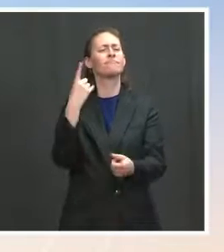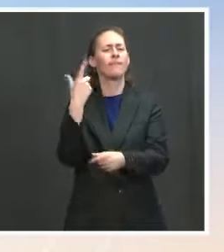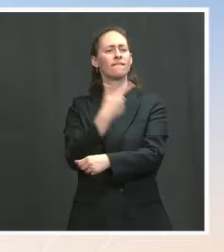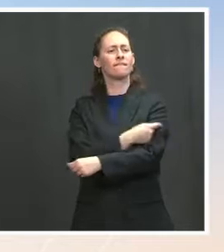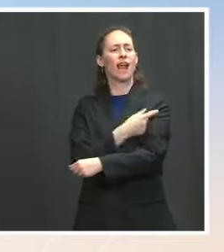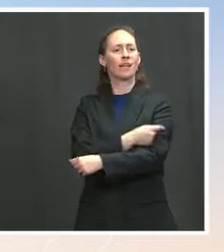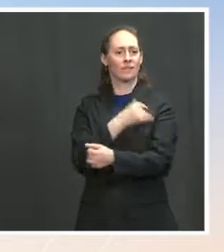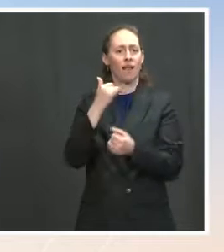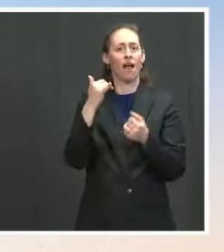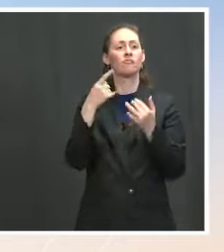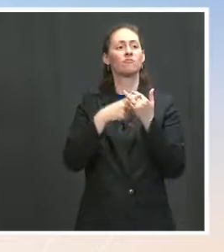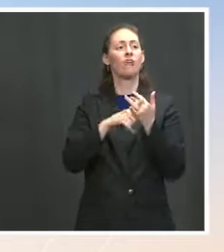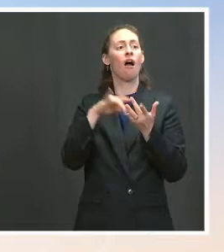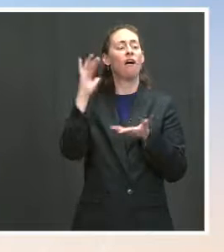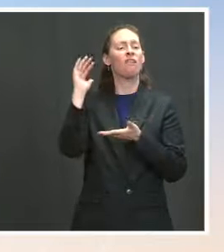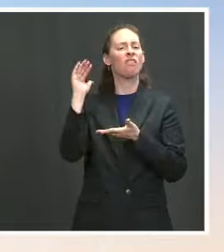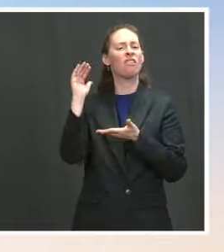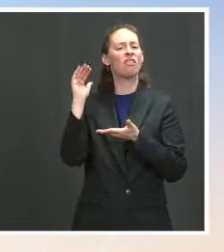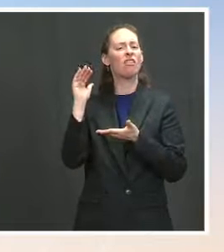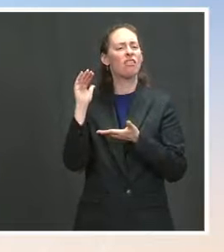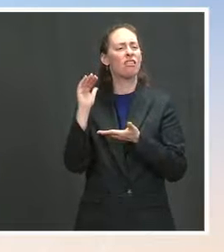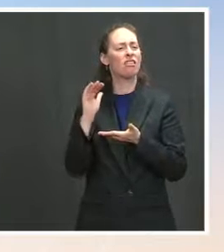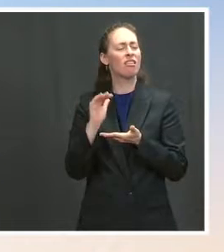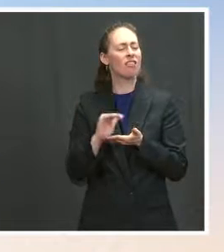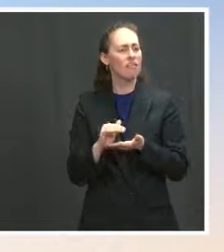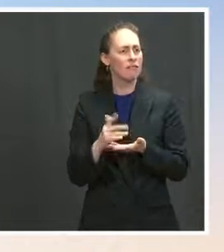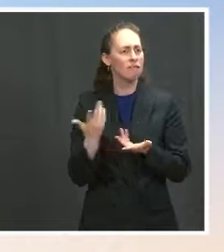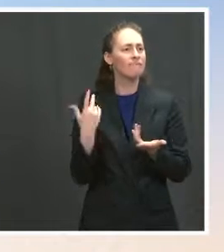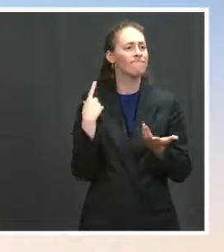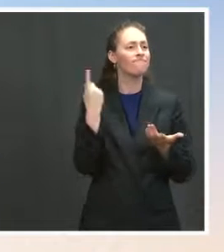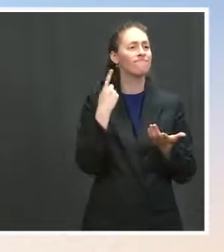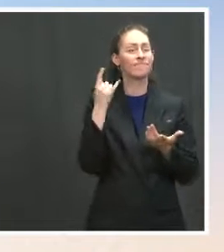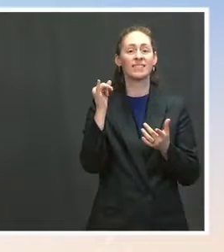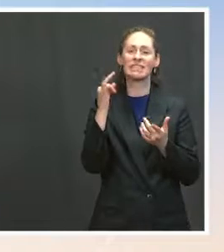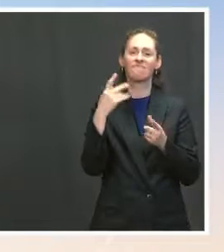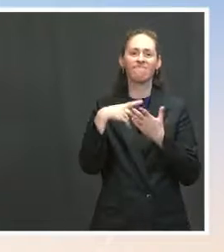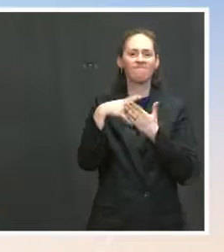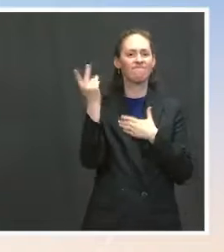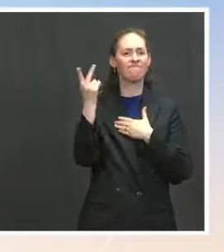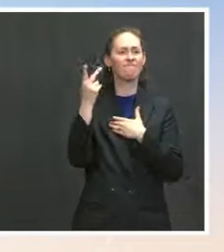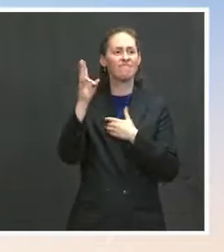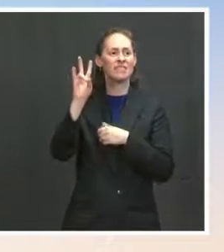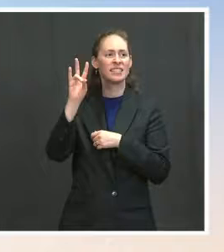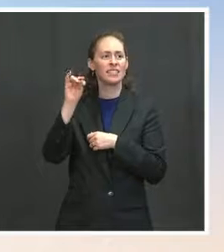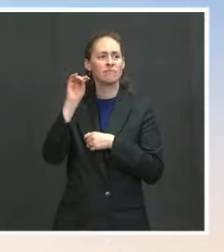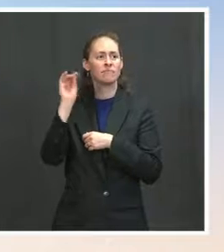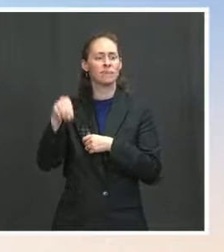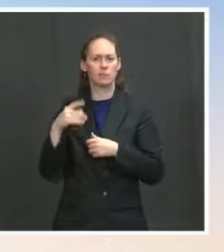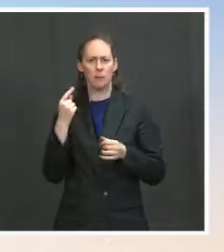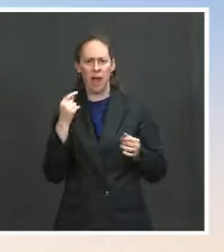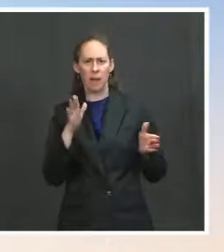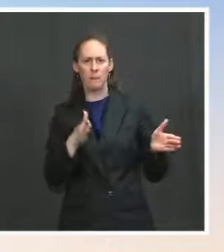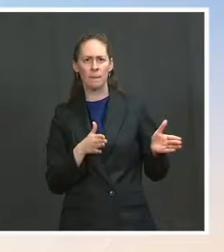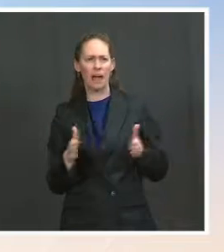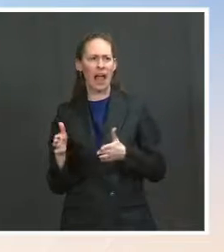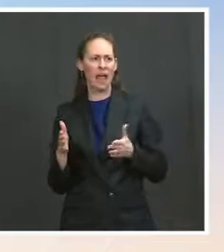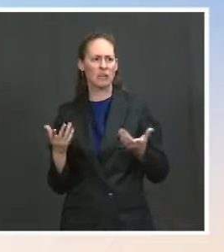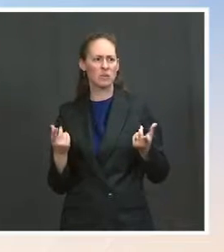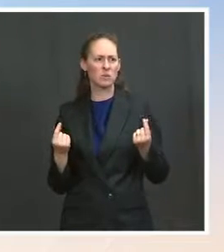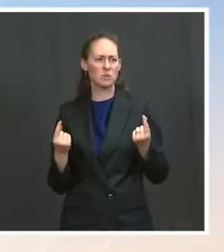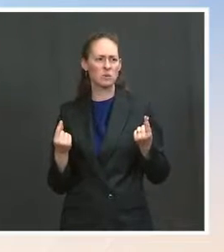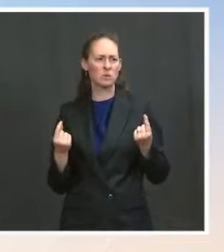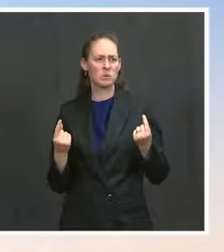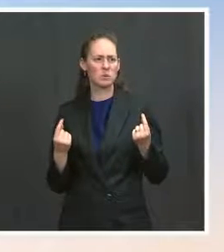Action, if you do not get to that 70% goal, what is your plan B, and is there concern that you have to throw in some more incentives in